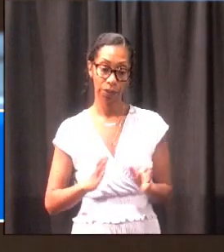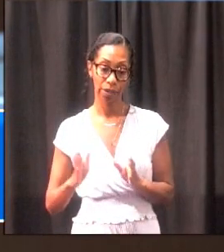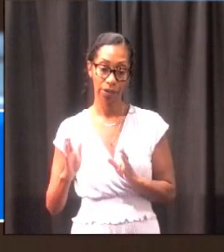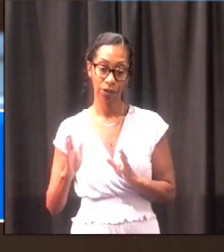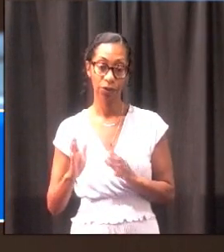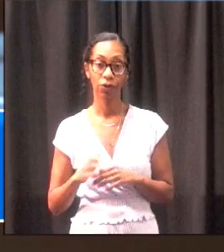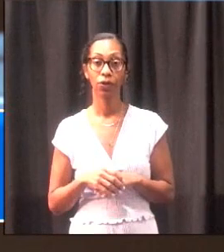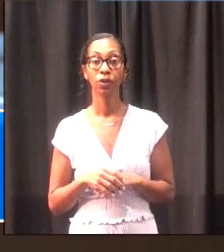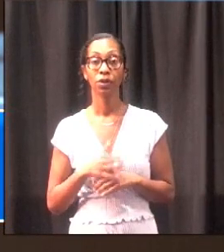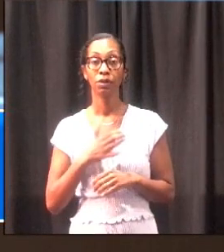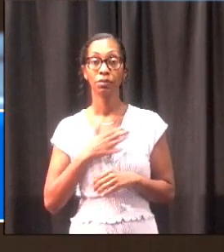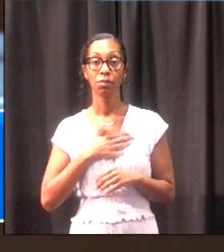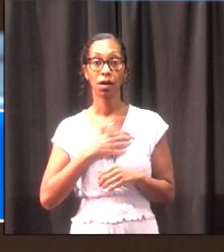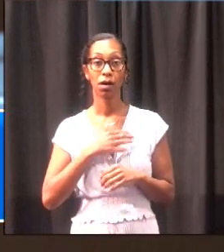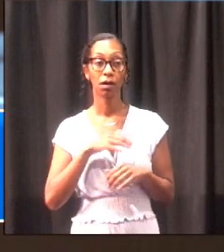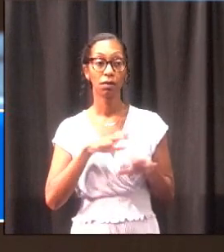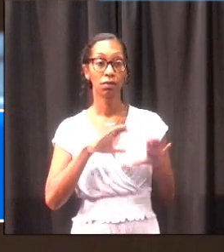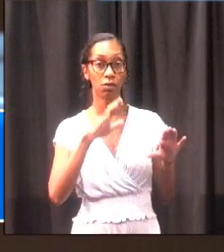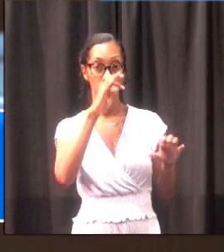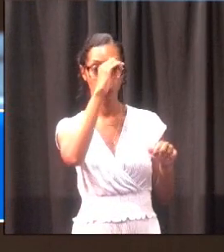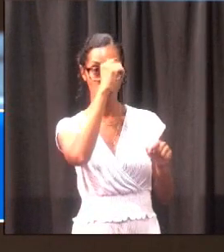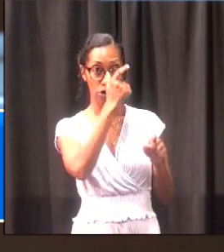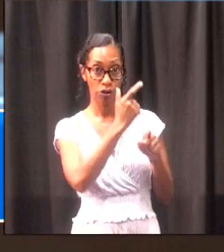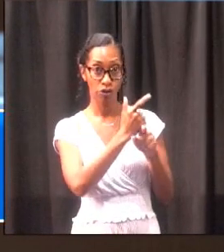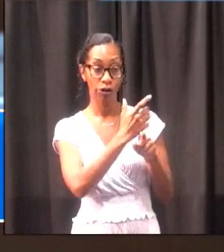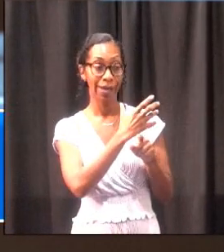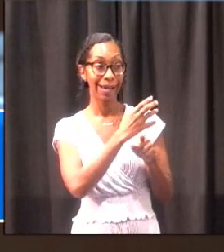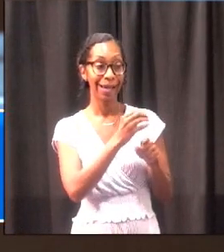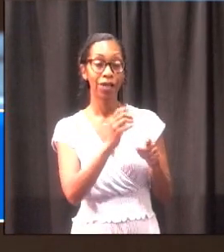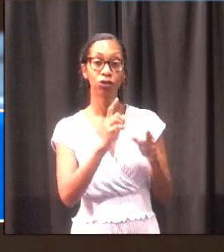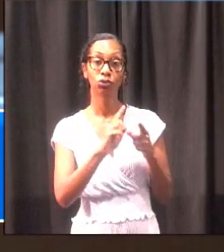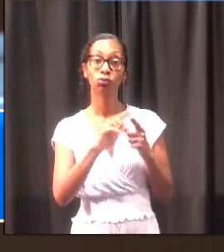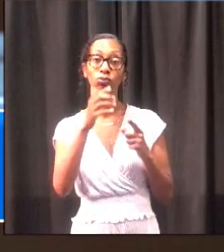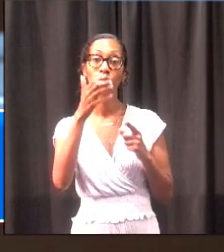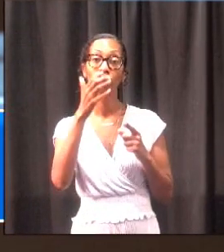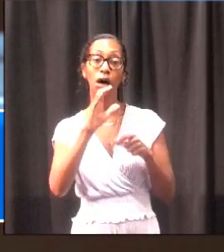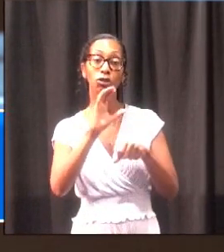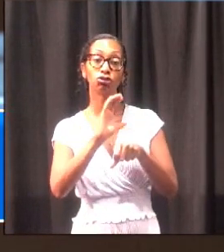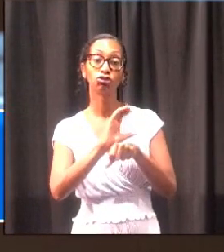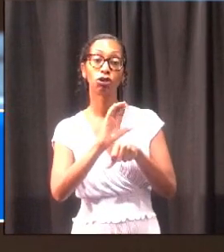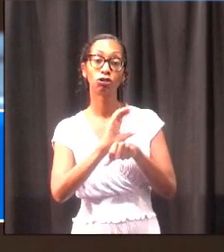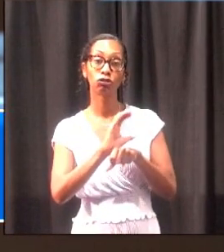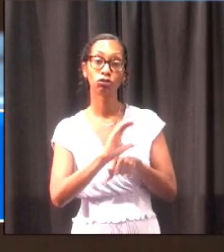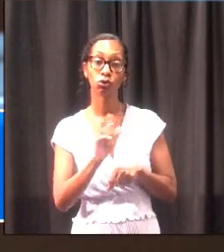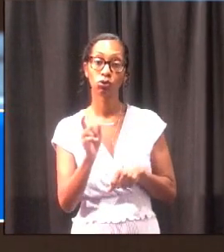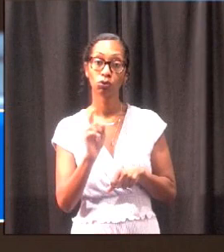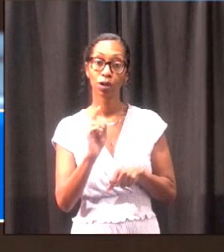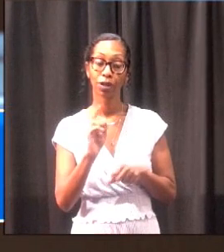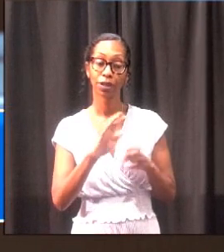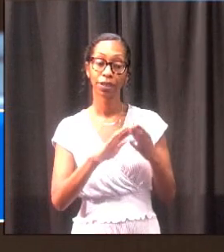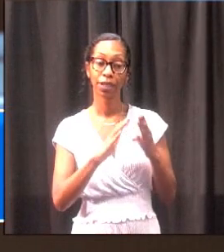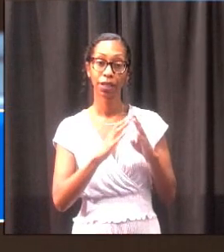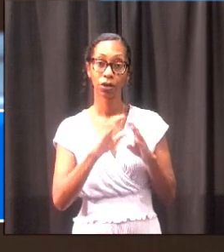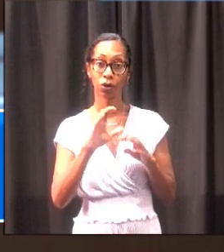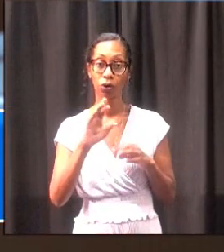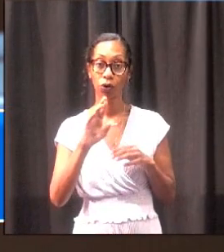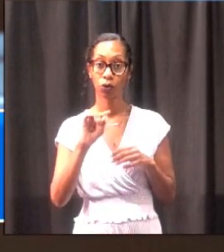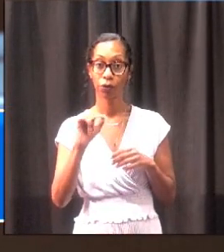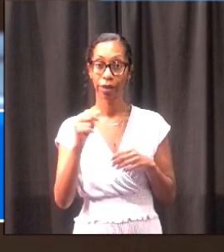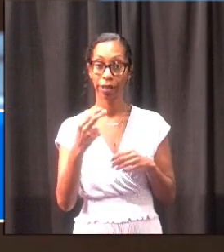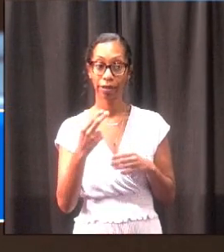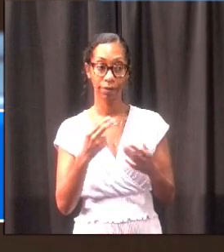Sosthenes, our brother, listen, he says, to the church of God, which is at Corinth, to those who